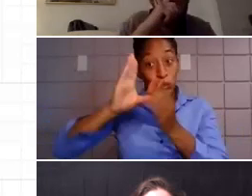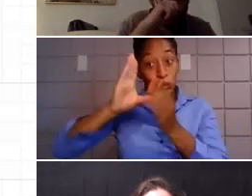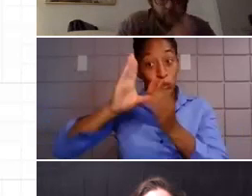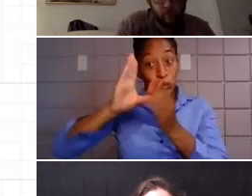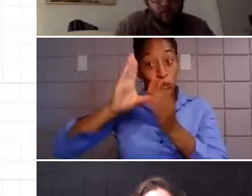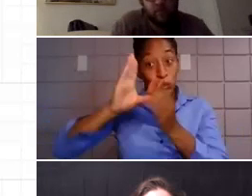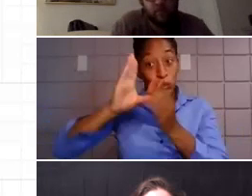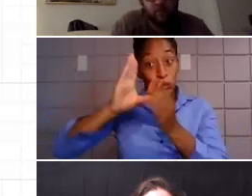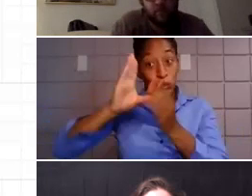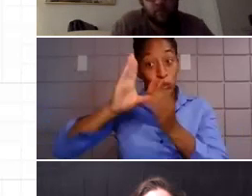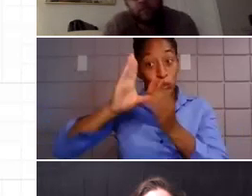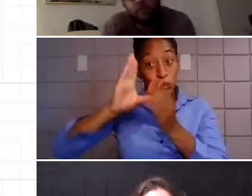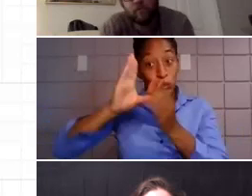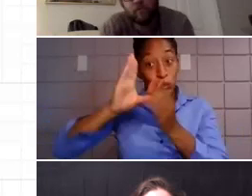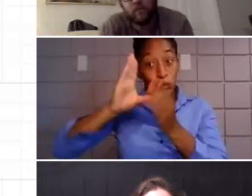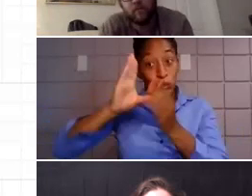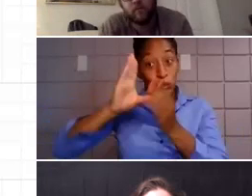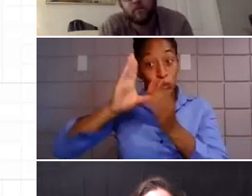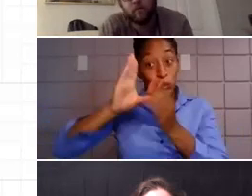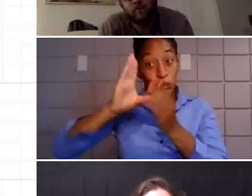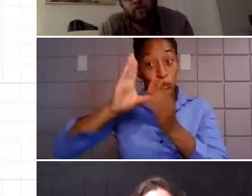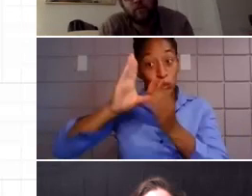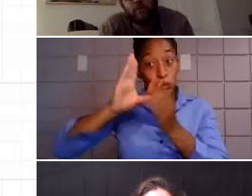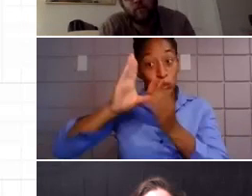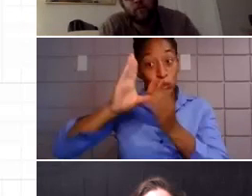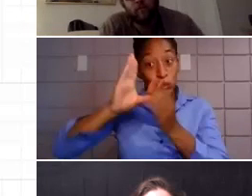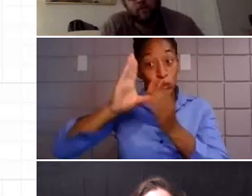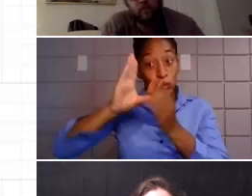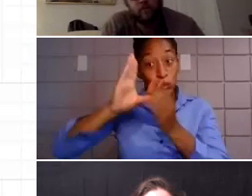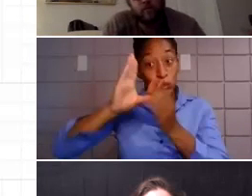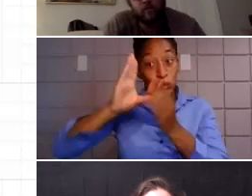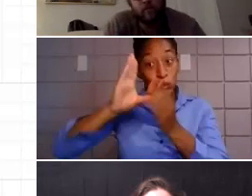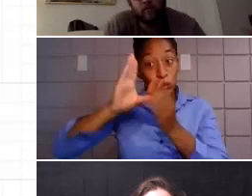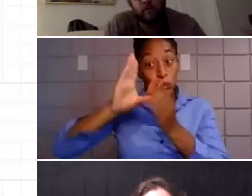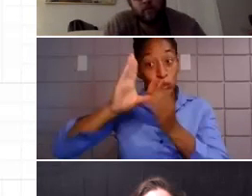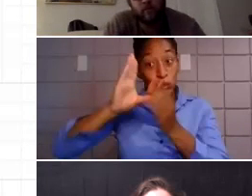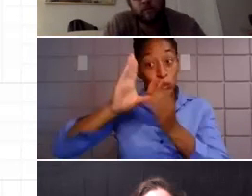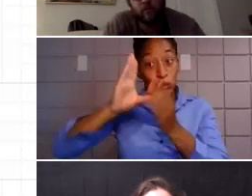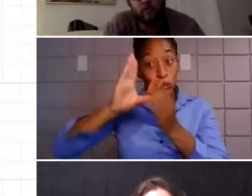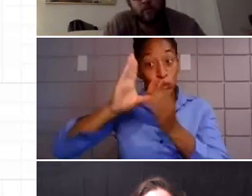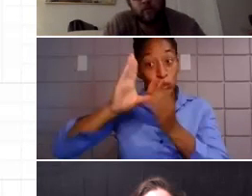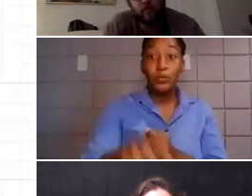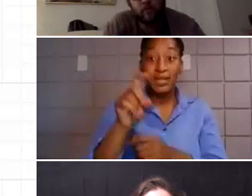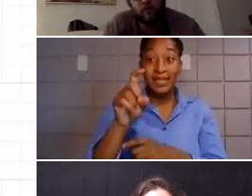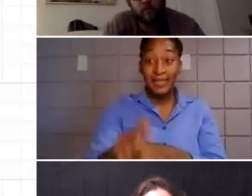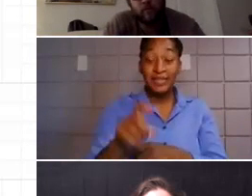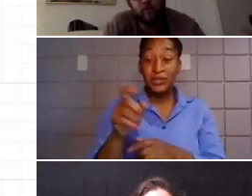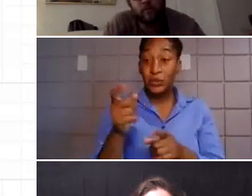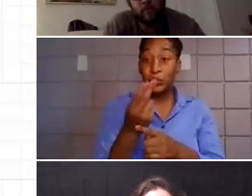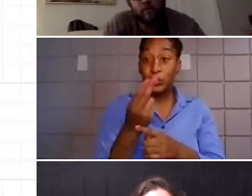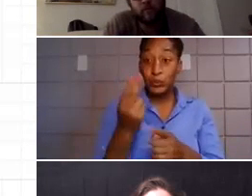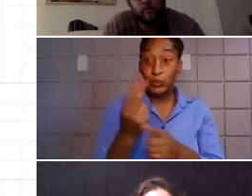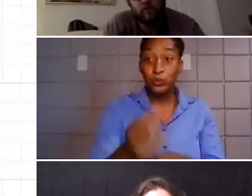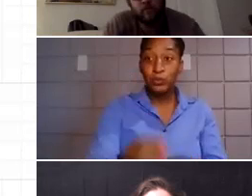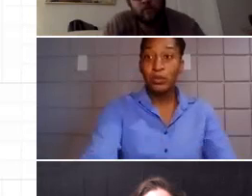intuition a lot of times to help you, especially when it comes to those starting